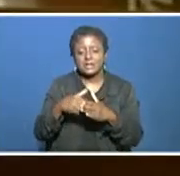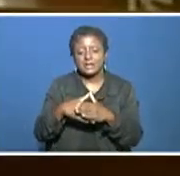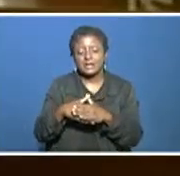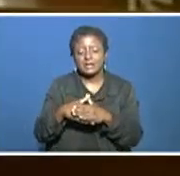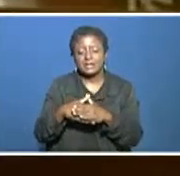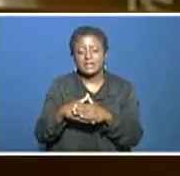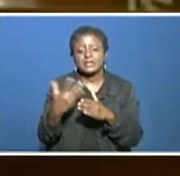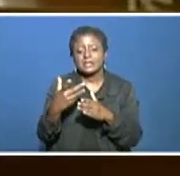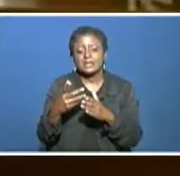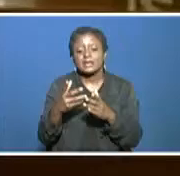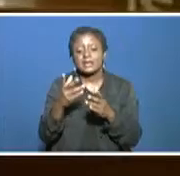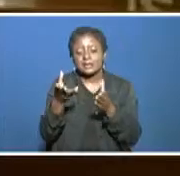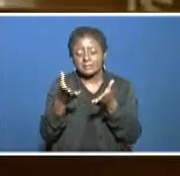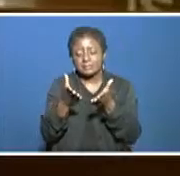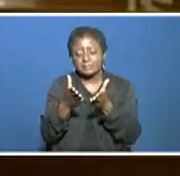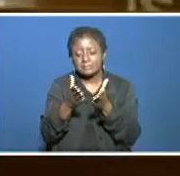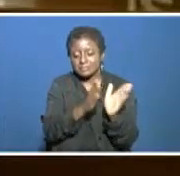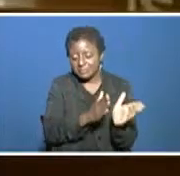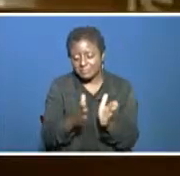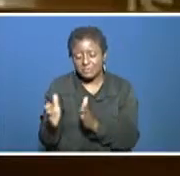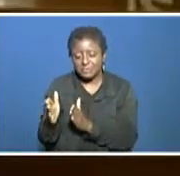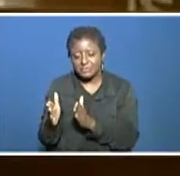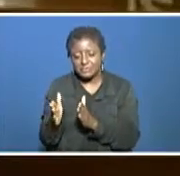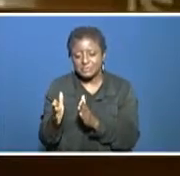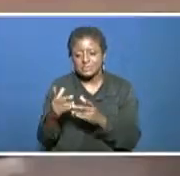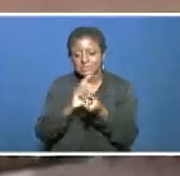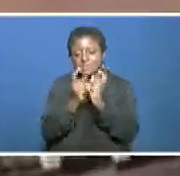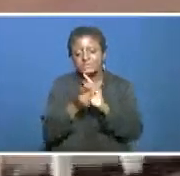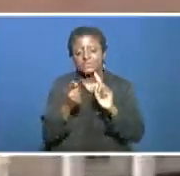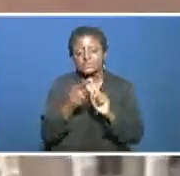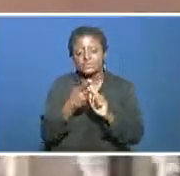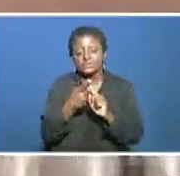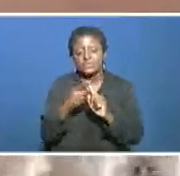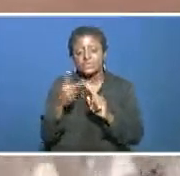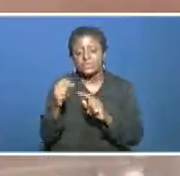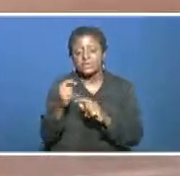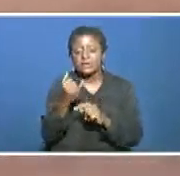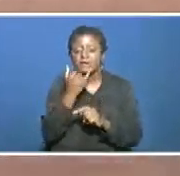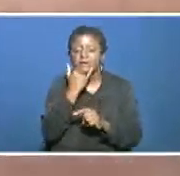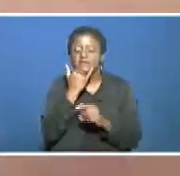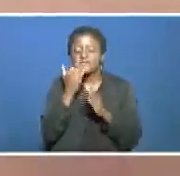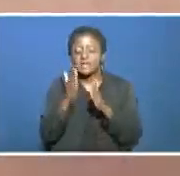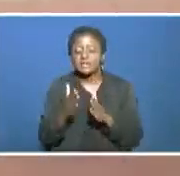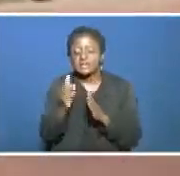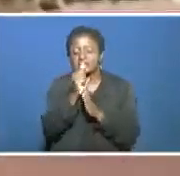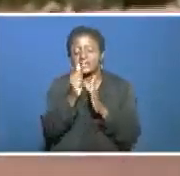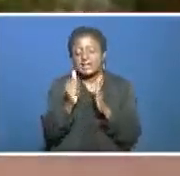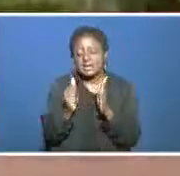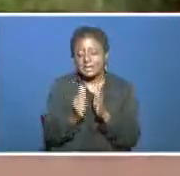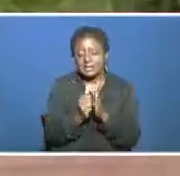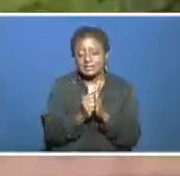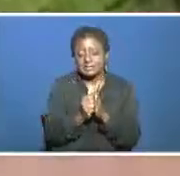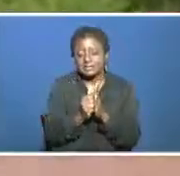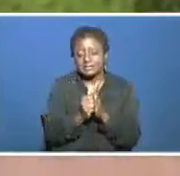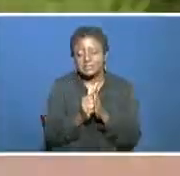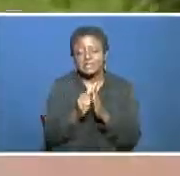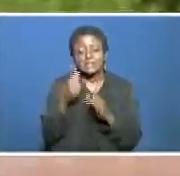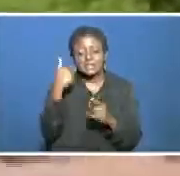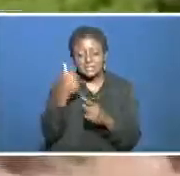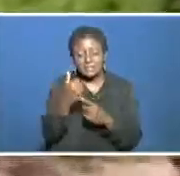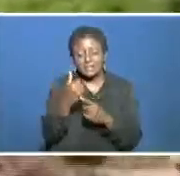Act, National Security Minister the Honorable Wayne Munro reasoned that the impact of such laws seemed